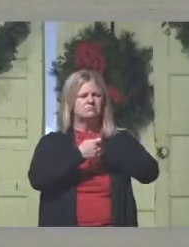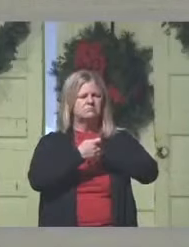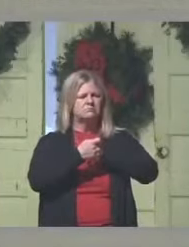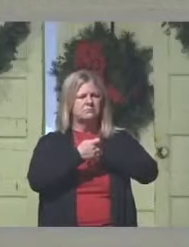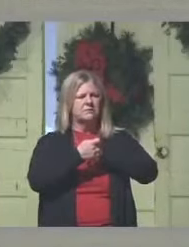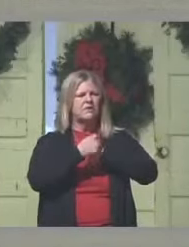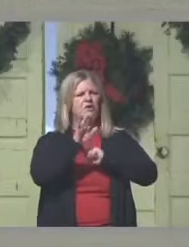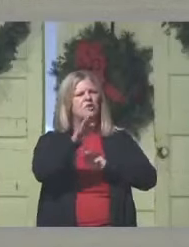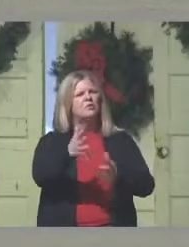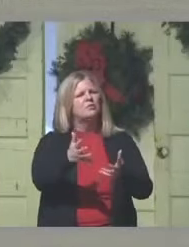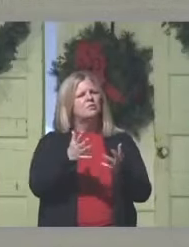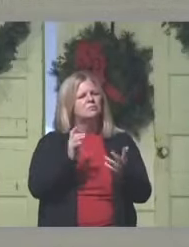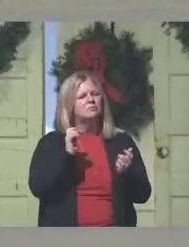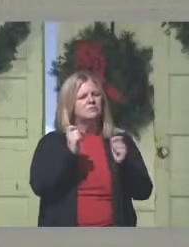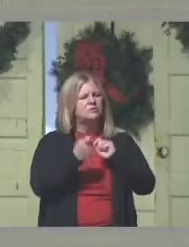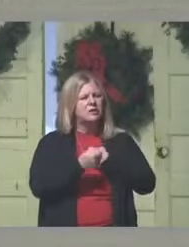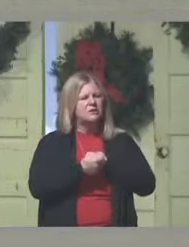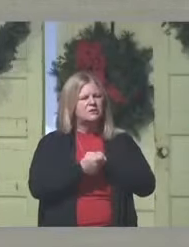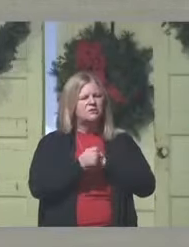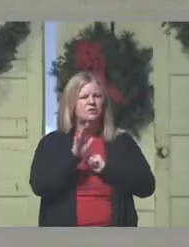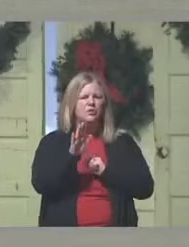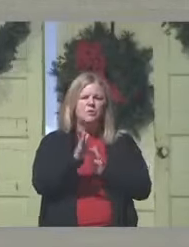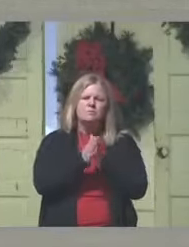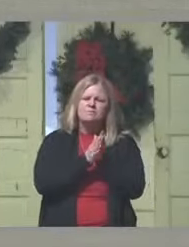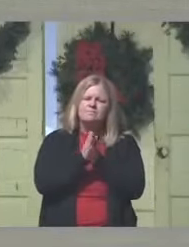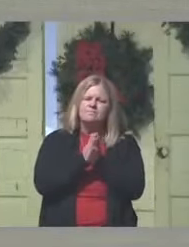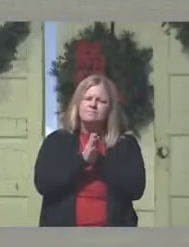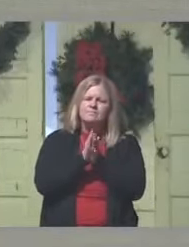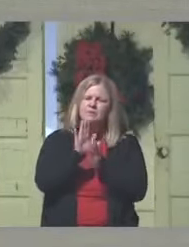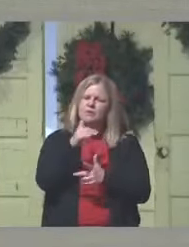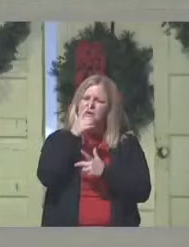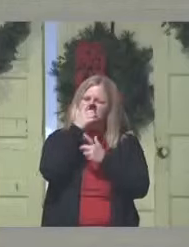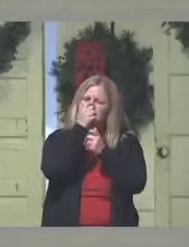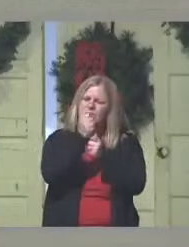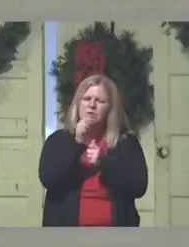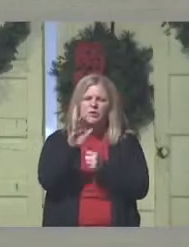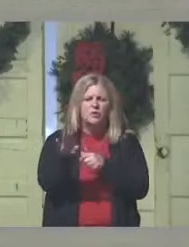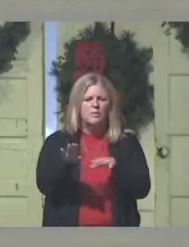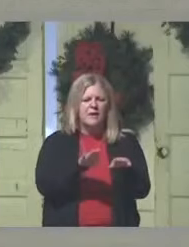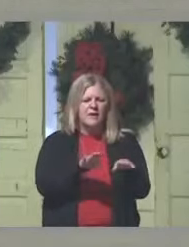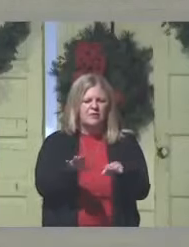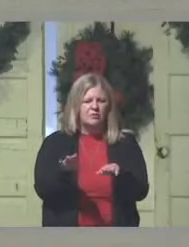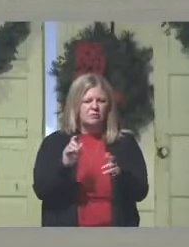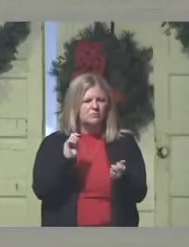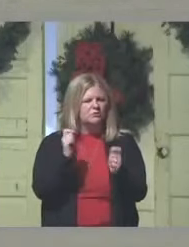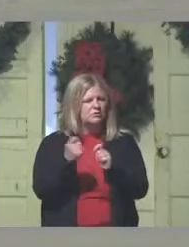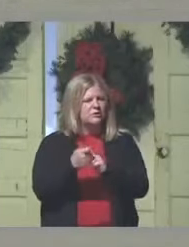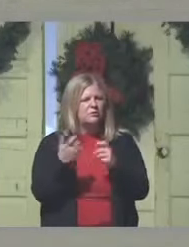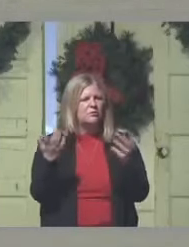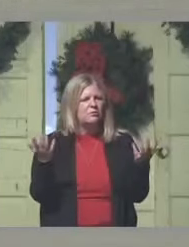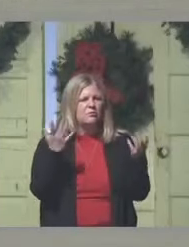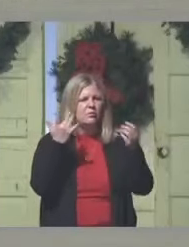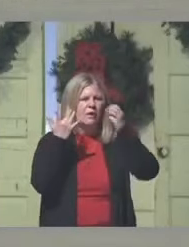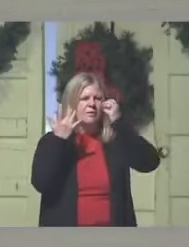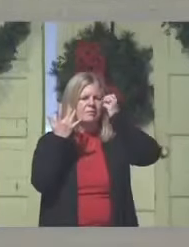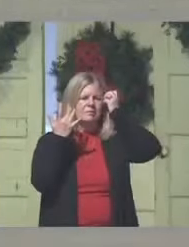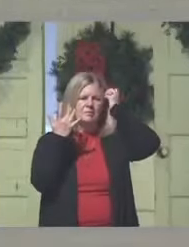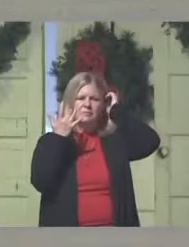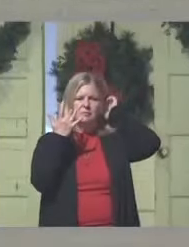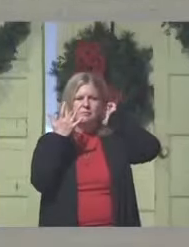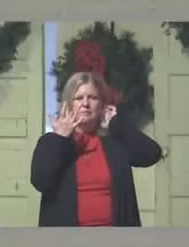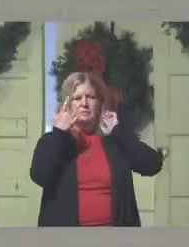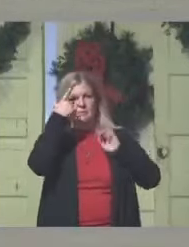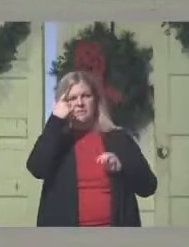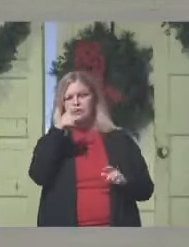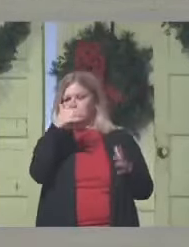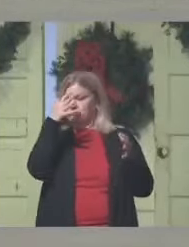along with your desires, your motives, your interests, and your behaviors to follow? Is it because